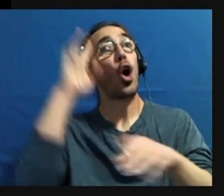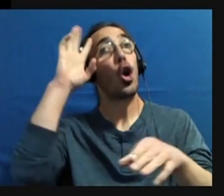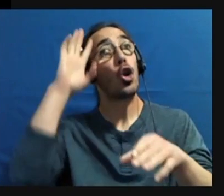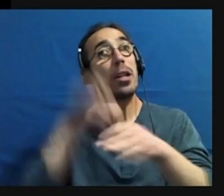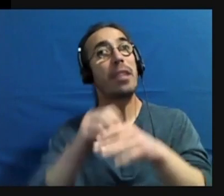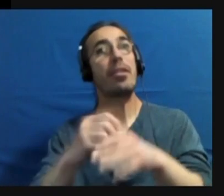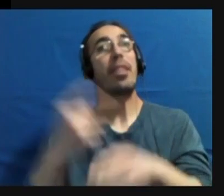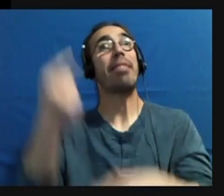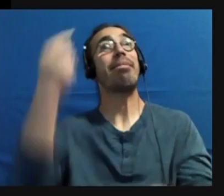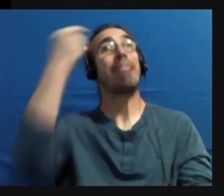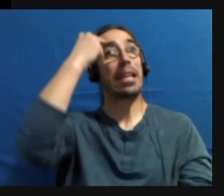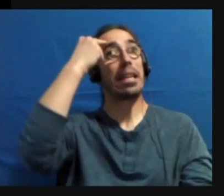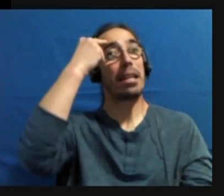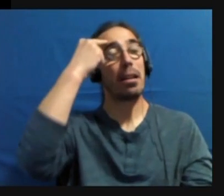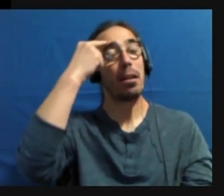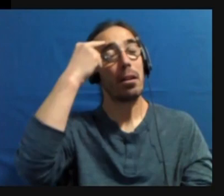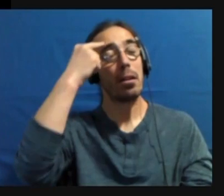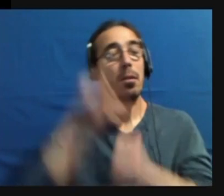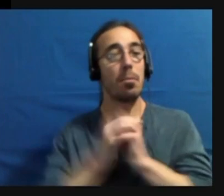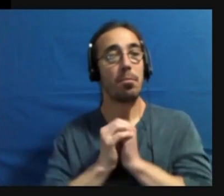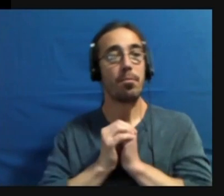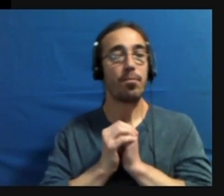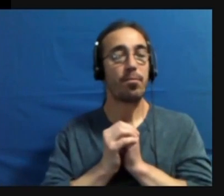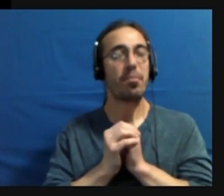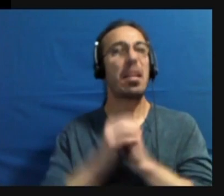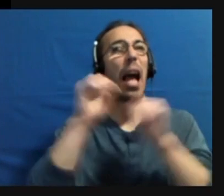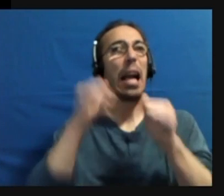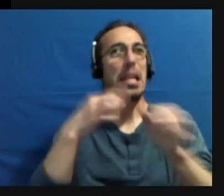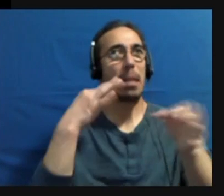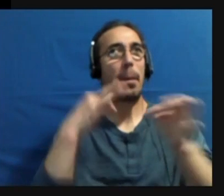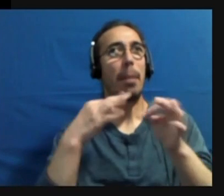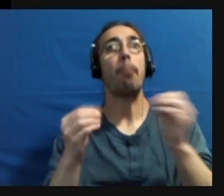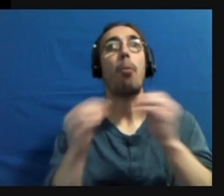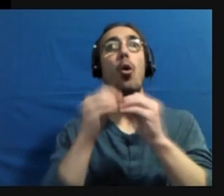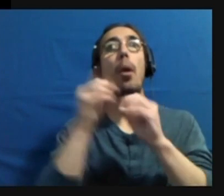is where I can now dive a little bit more into this criteria.